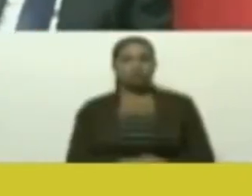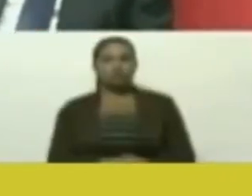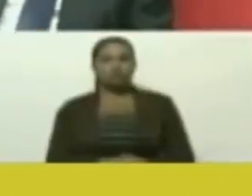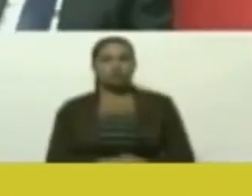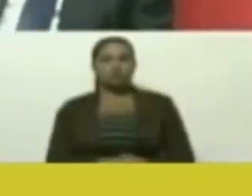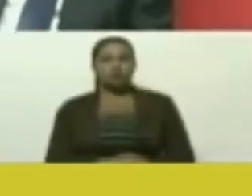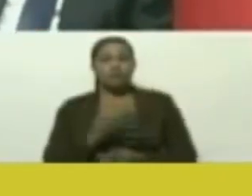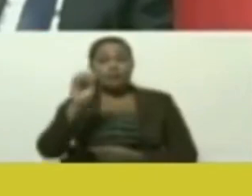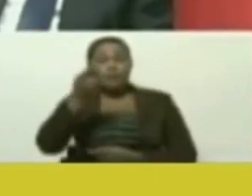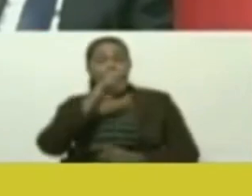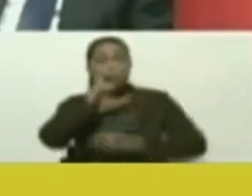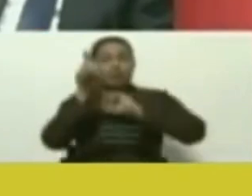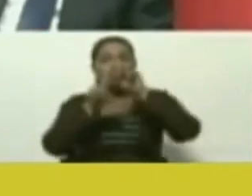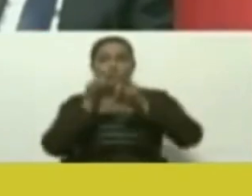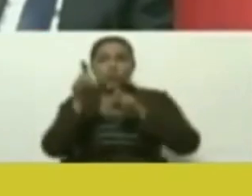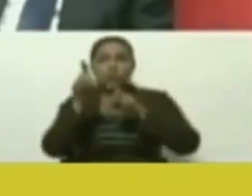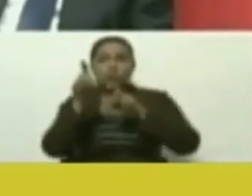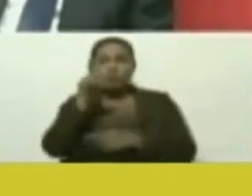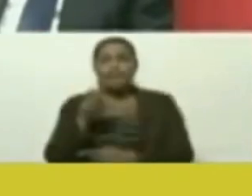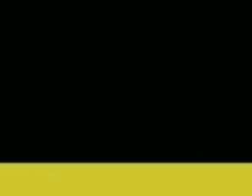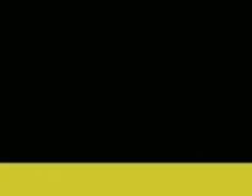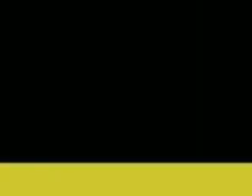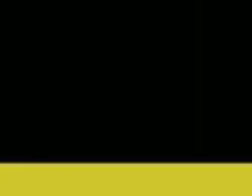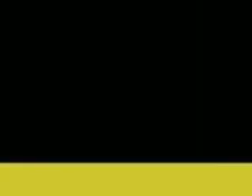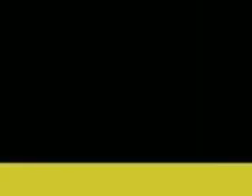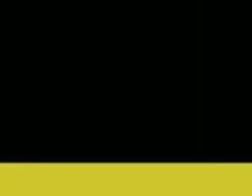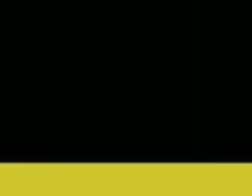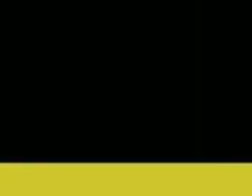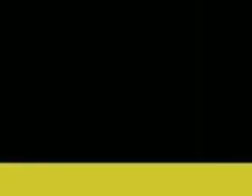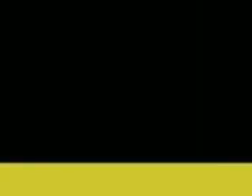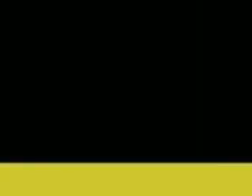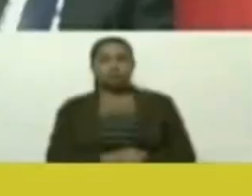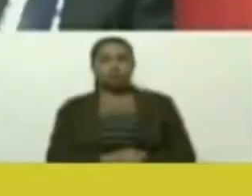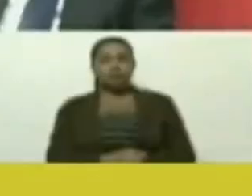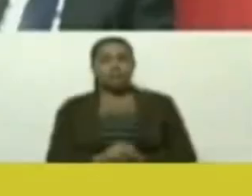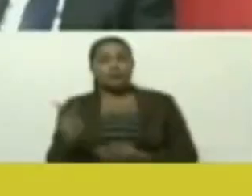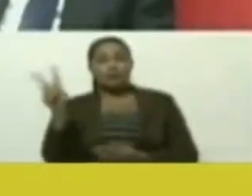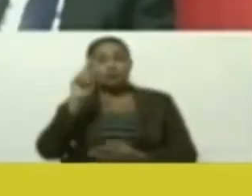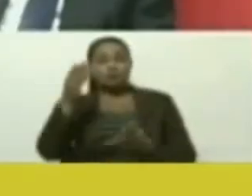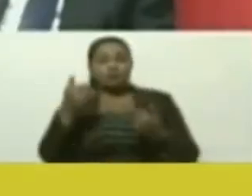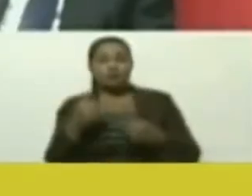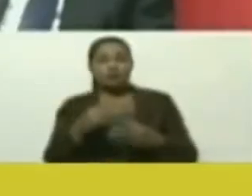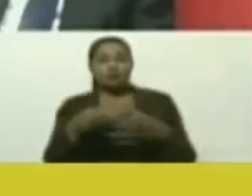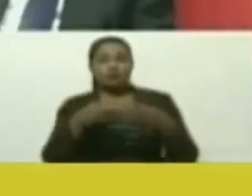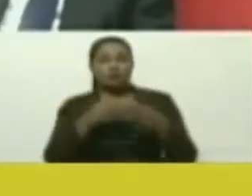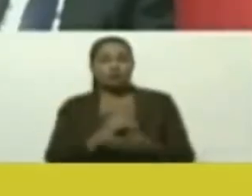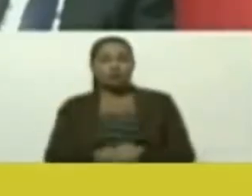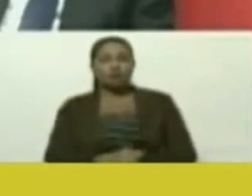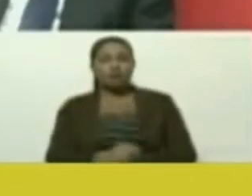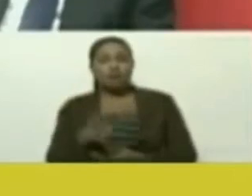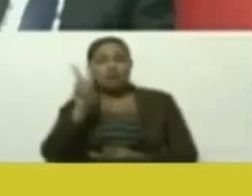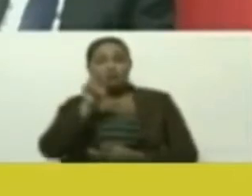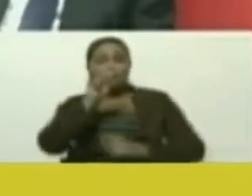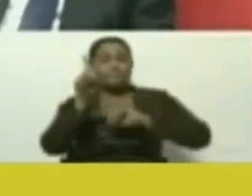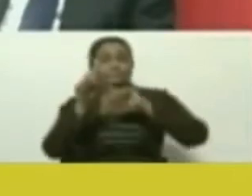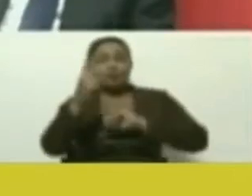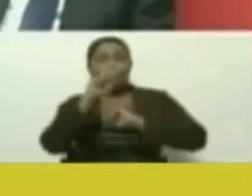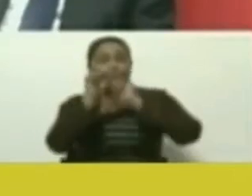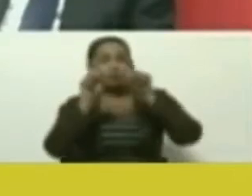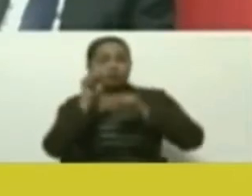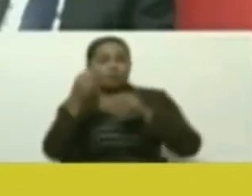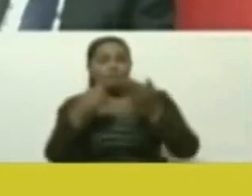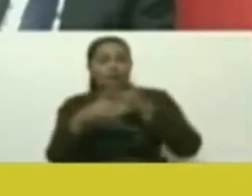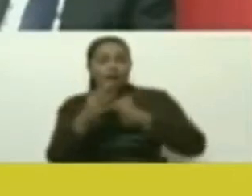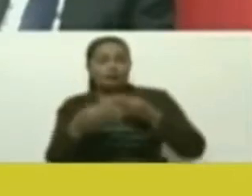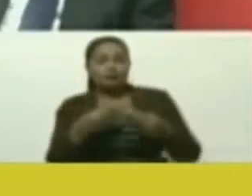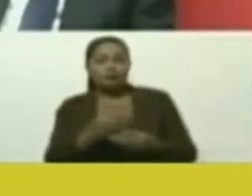The first question is from Venezuela. Es de Venezuela, viene de la parte de Venezuela. Le vamos a